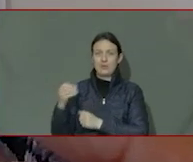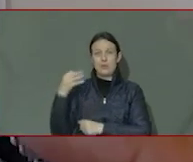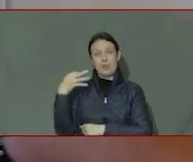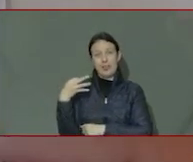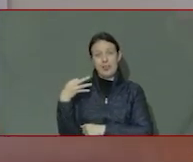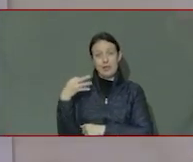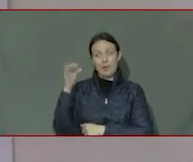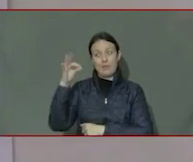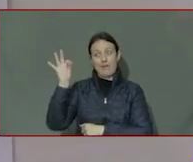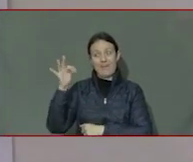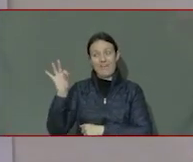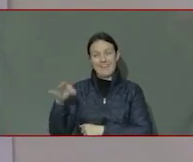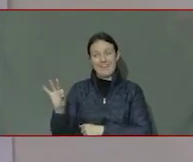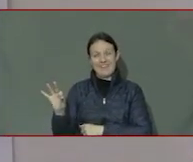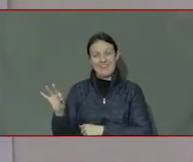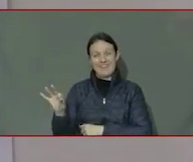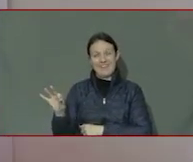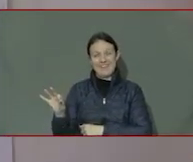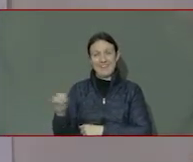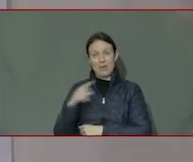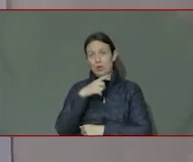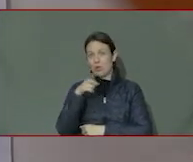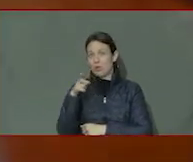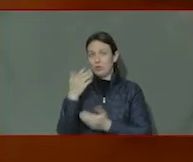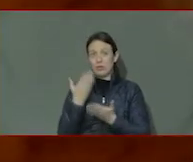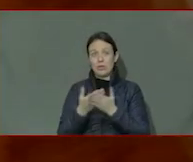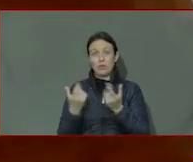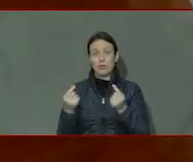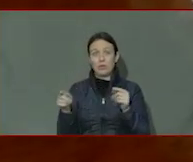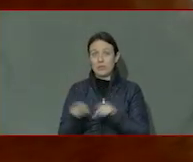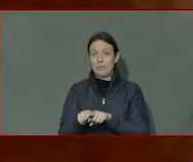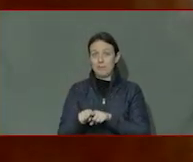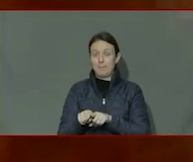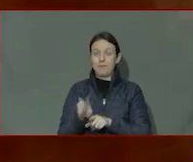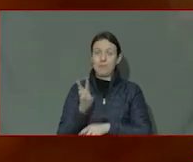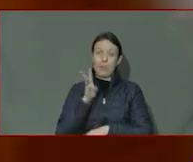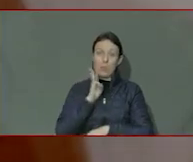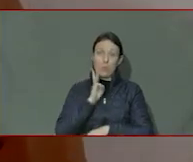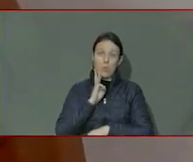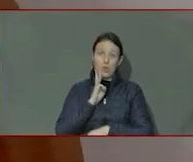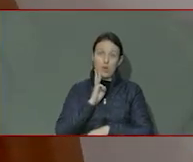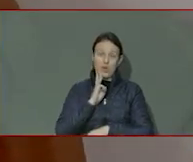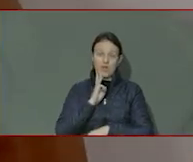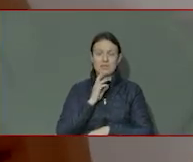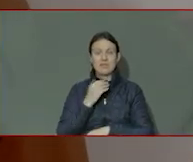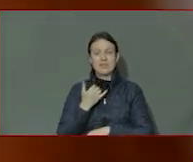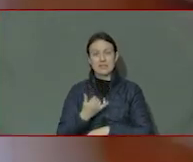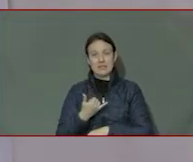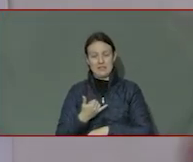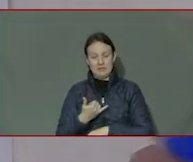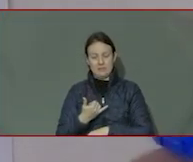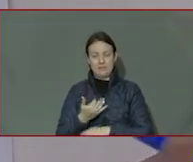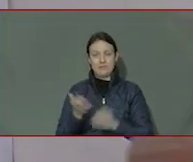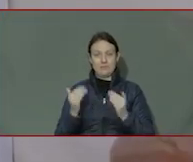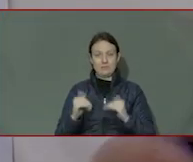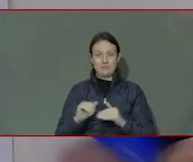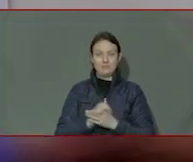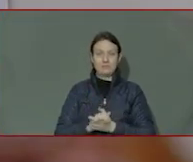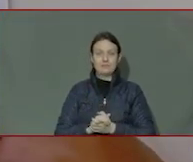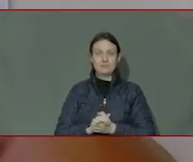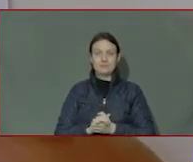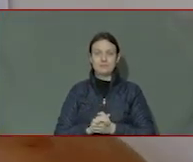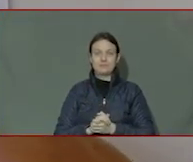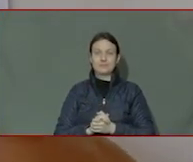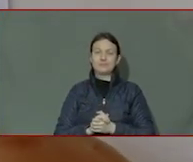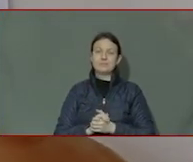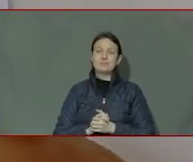the salts. So you can also get 3 marks for the water, which will make it 6, but they gave a maximum of 5.